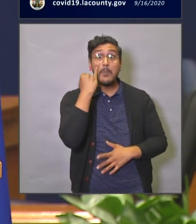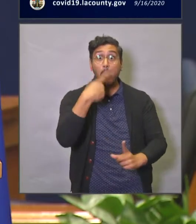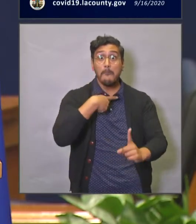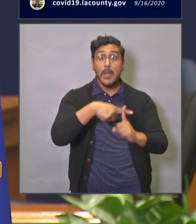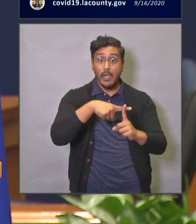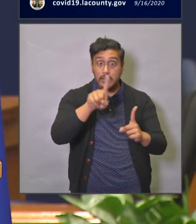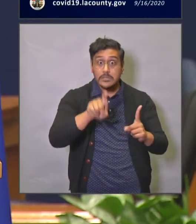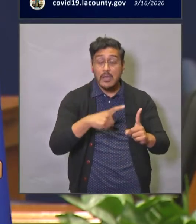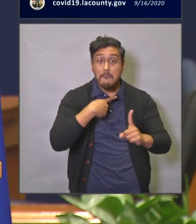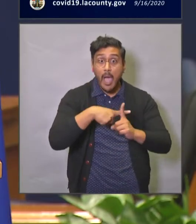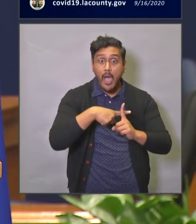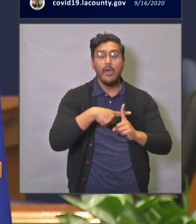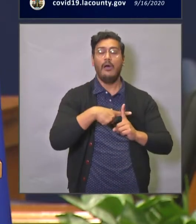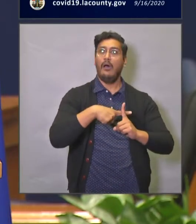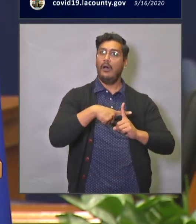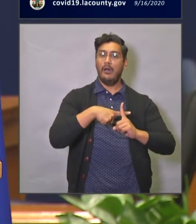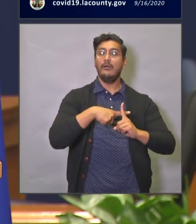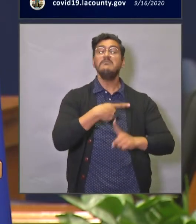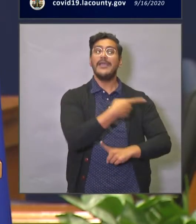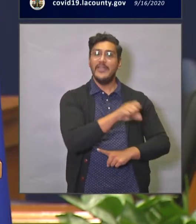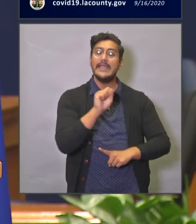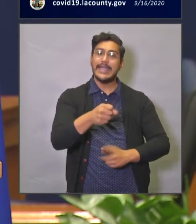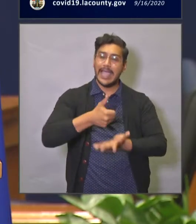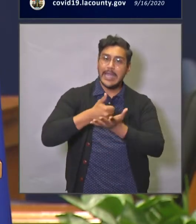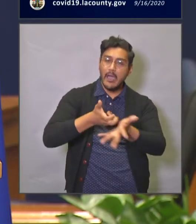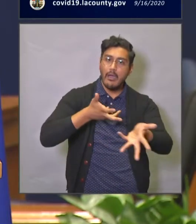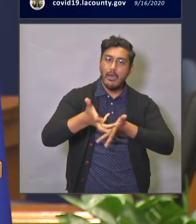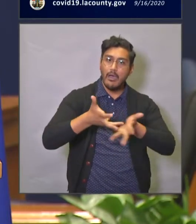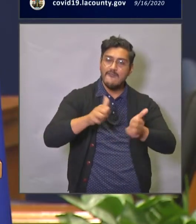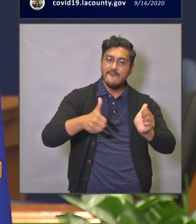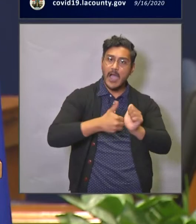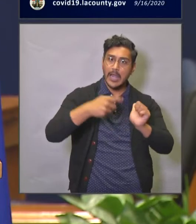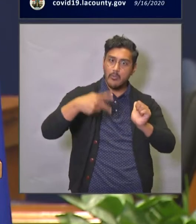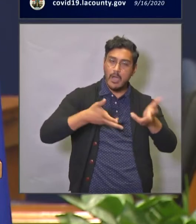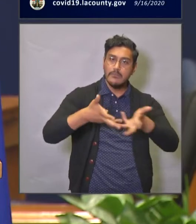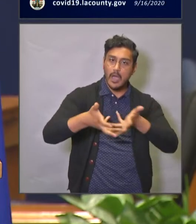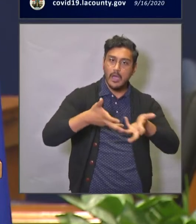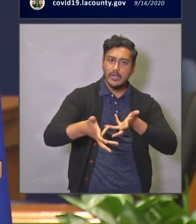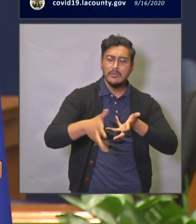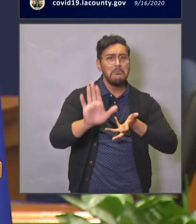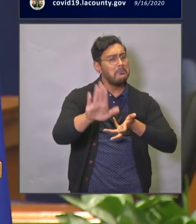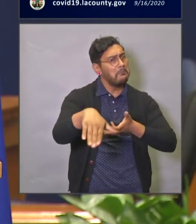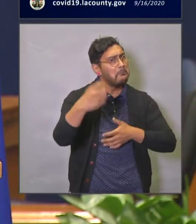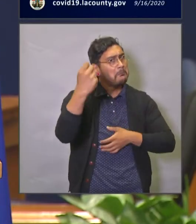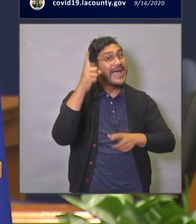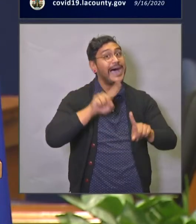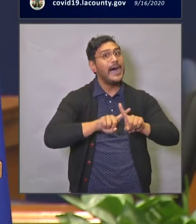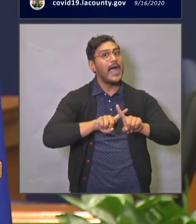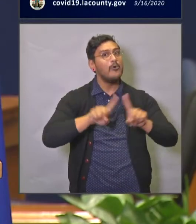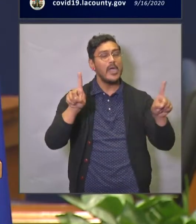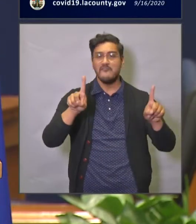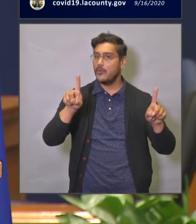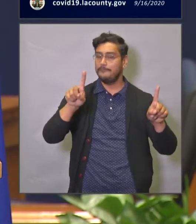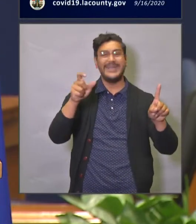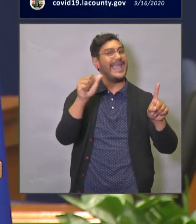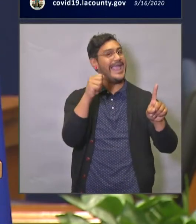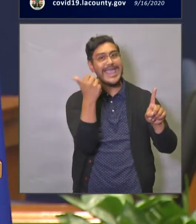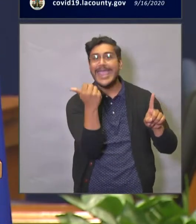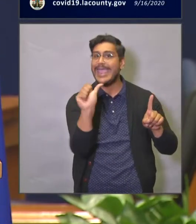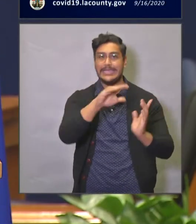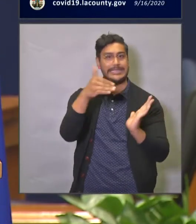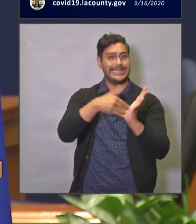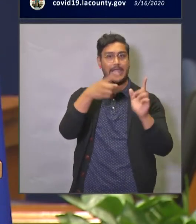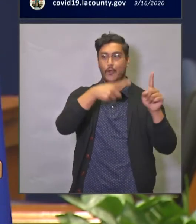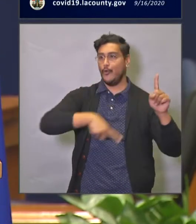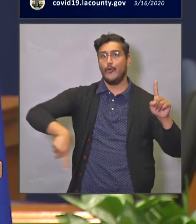get follow-up care in an integrated setting. However, you can also get testing at any of those community-based testing centers, and 211